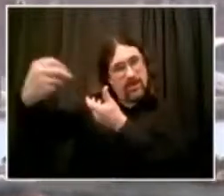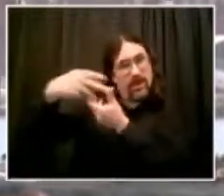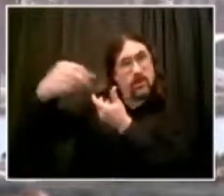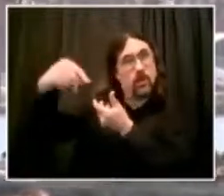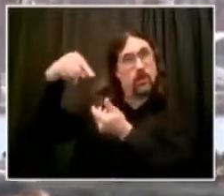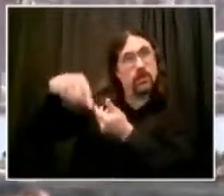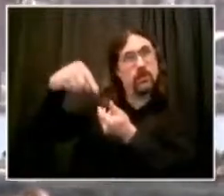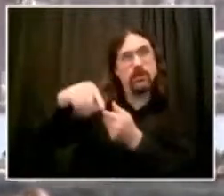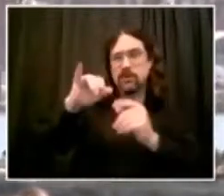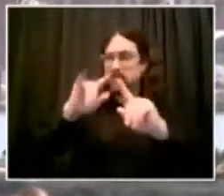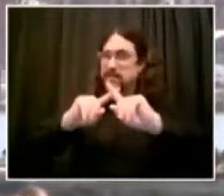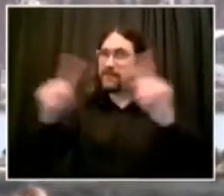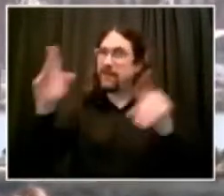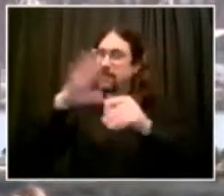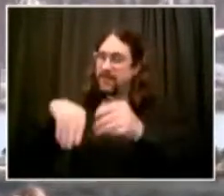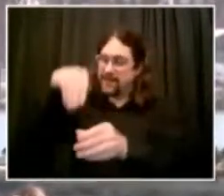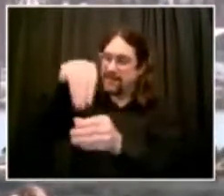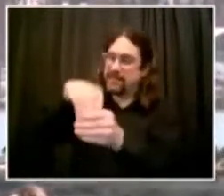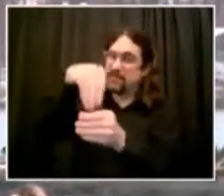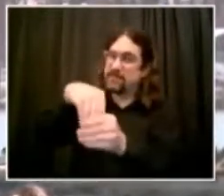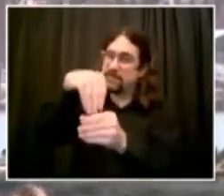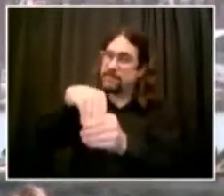ahead, Commissioner.